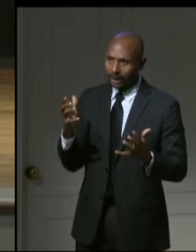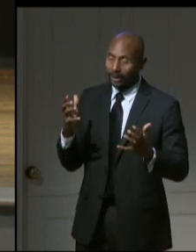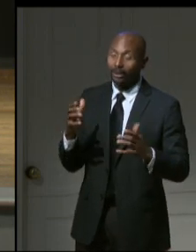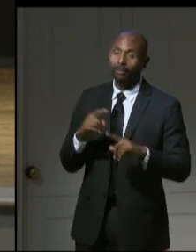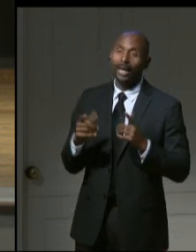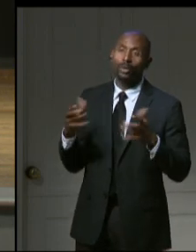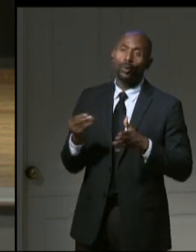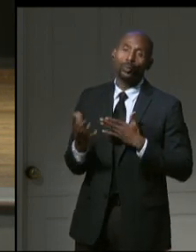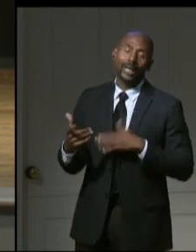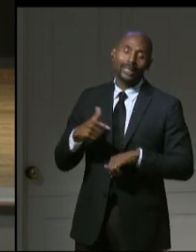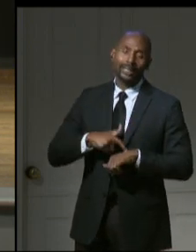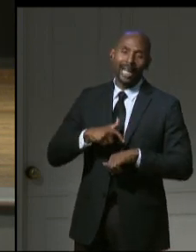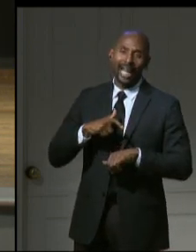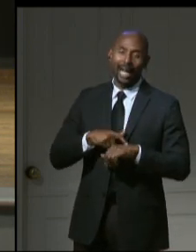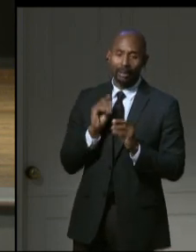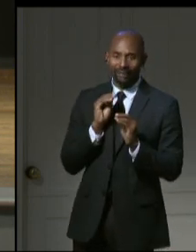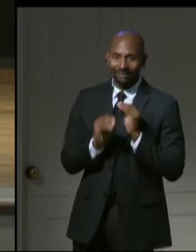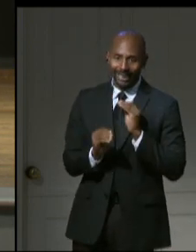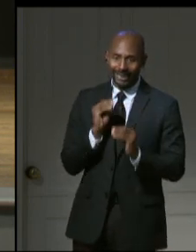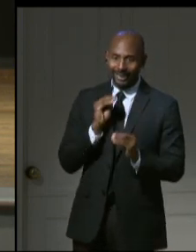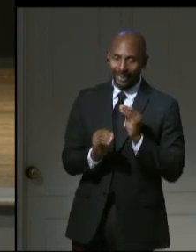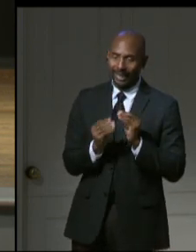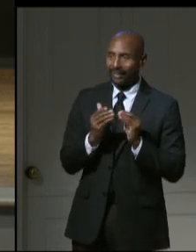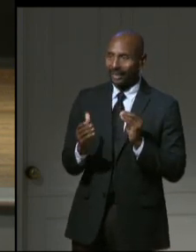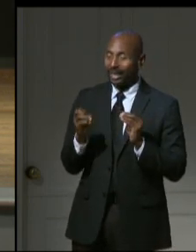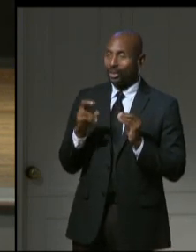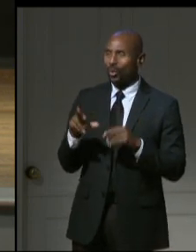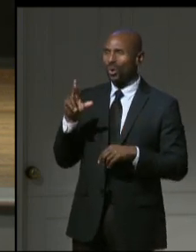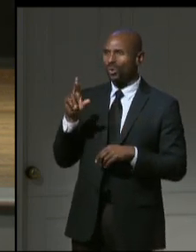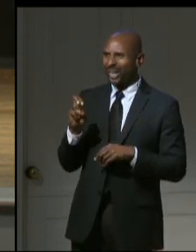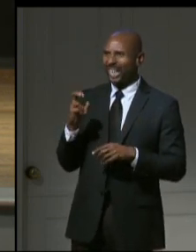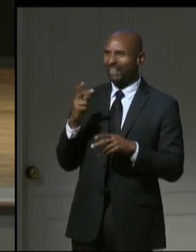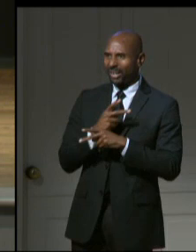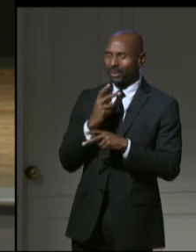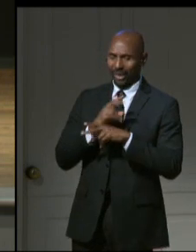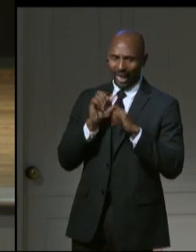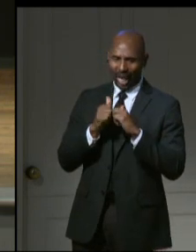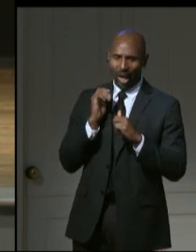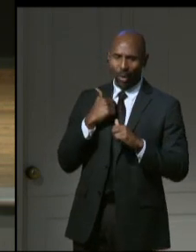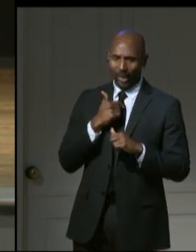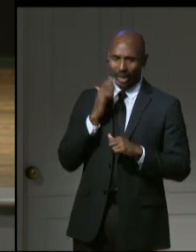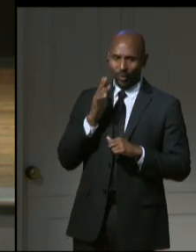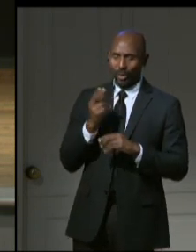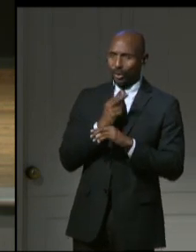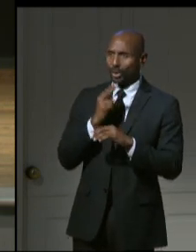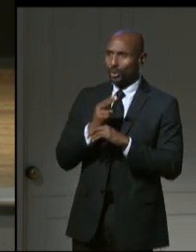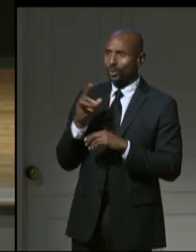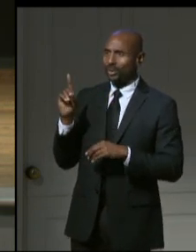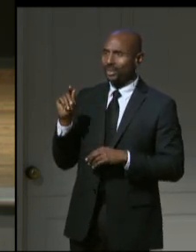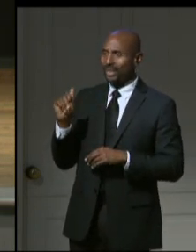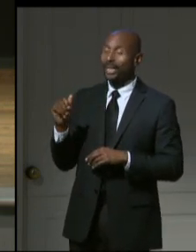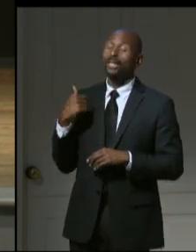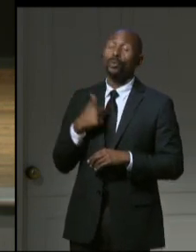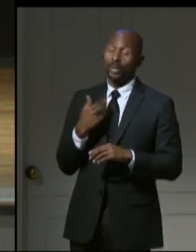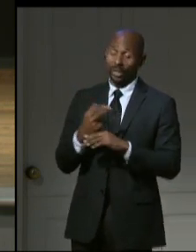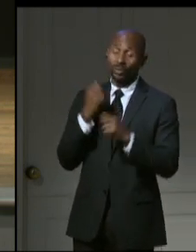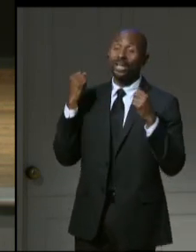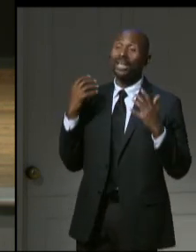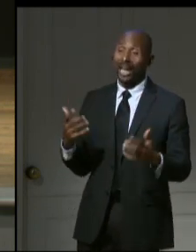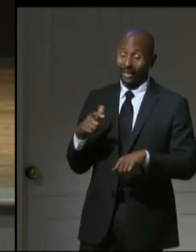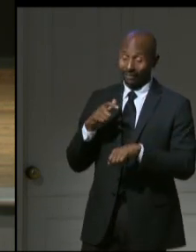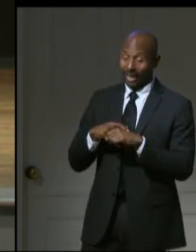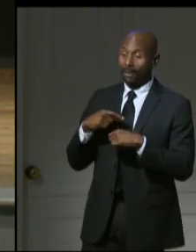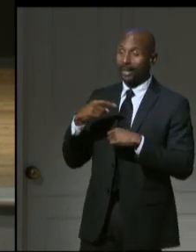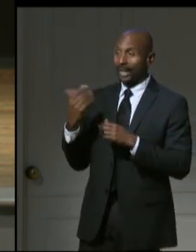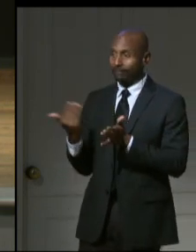time fixing things or refiguring how we're going to use the data. So we spent a lot of time iterating on the back